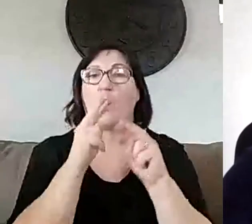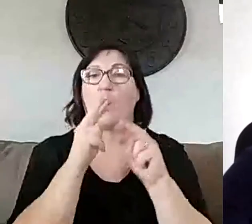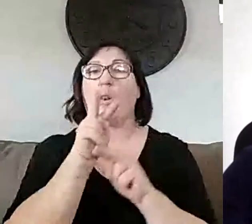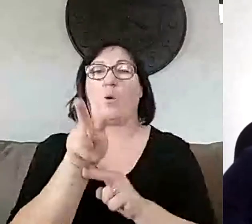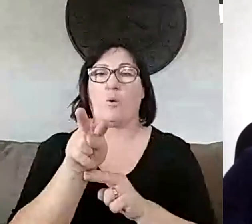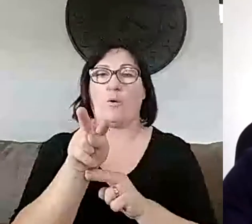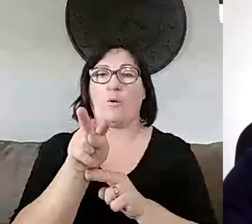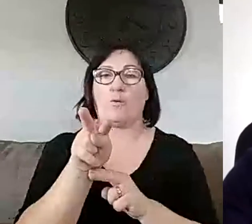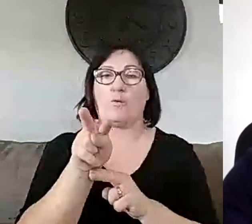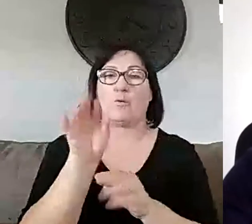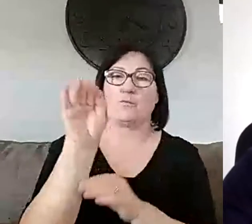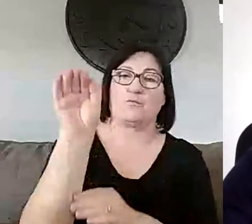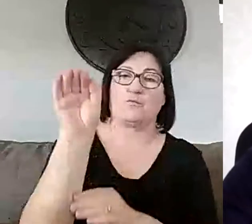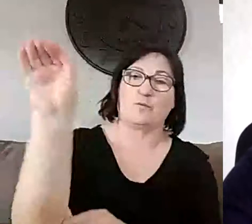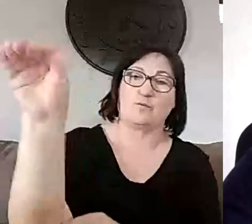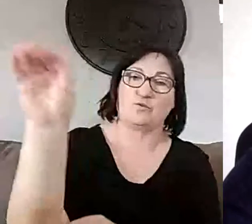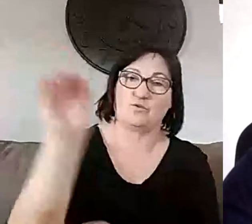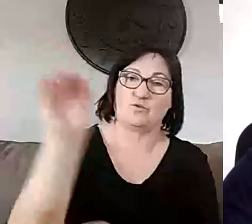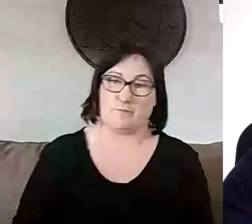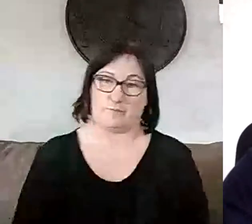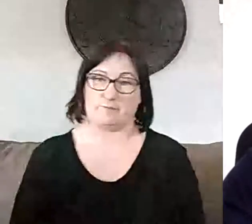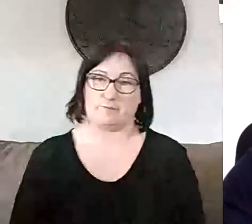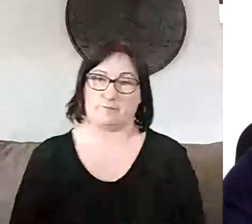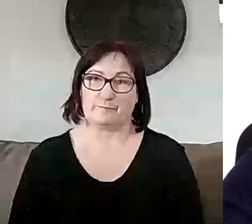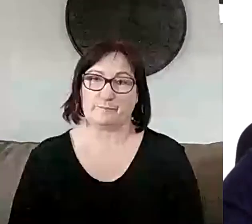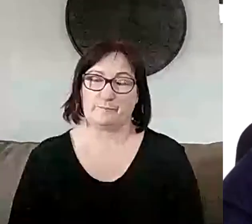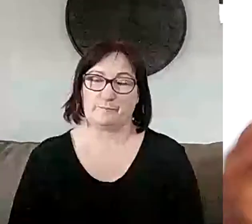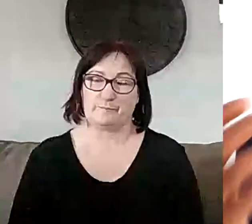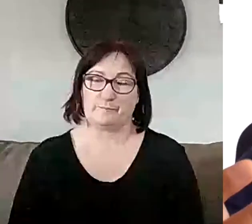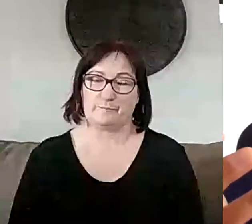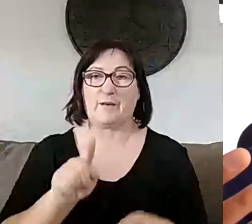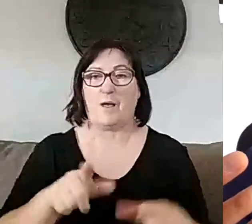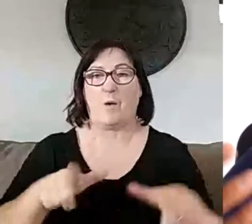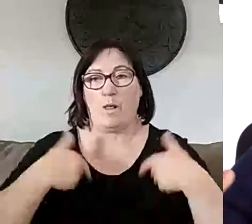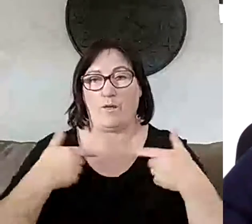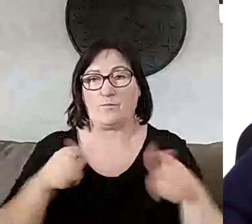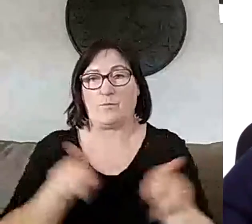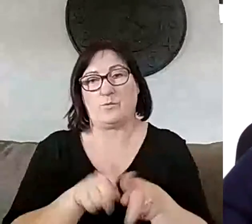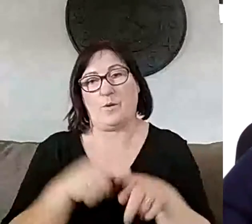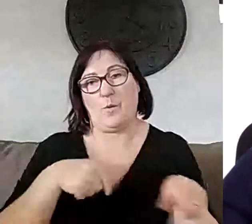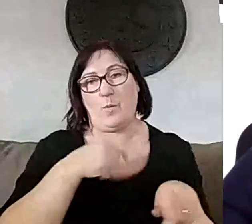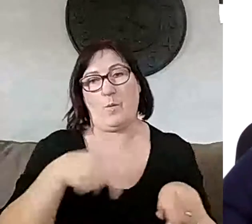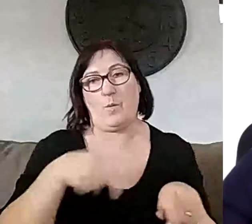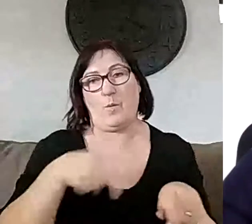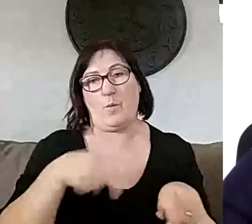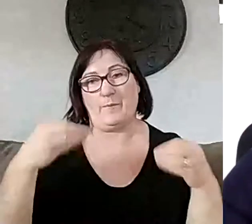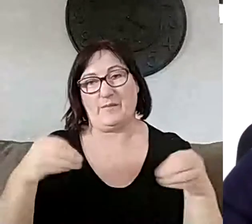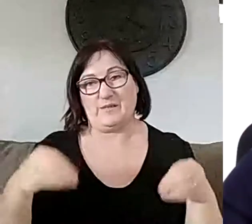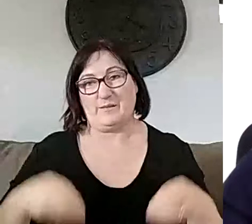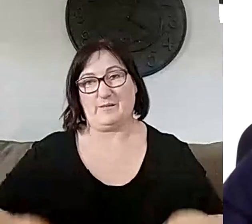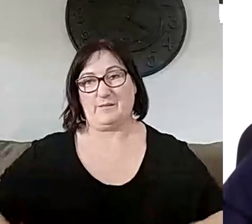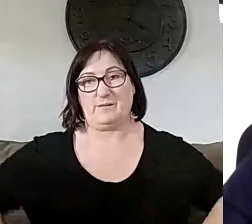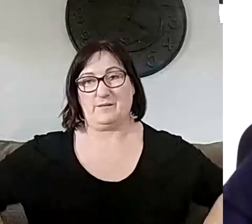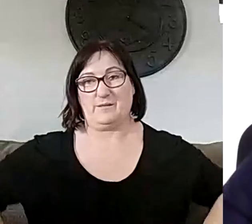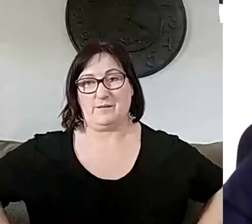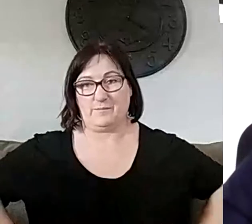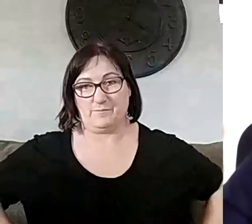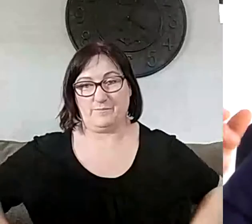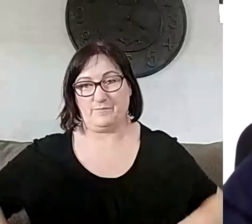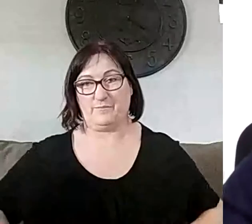next chapter in our lives of our businesses. So as the department, we have a key mandate and